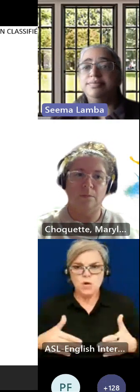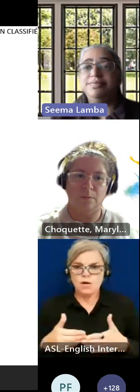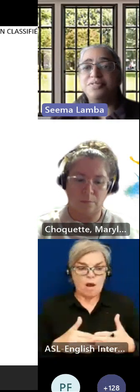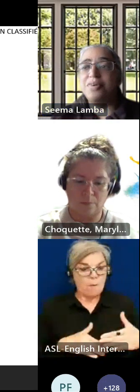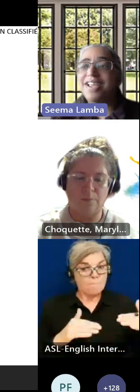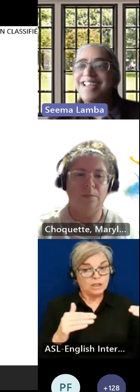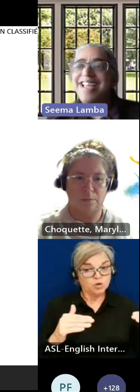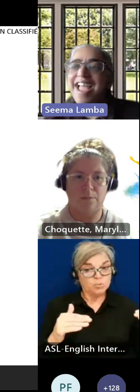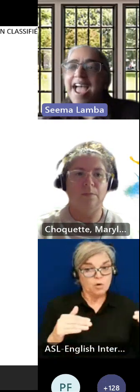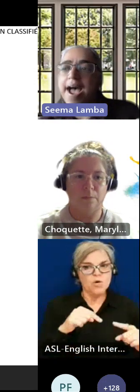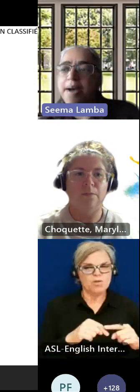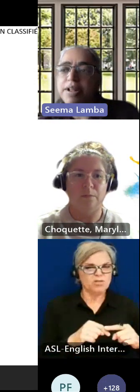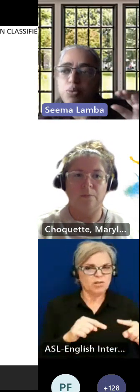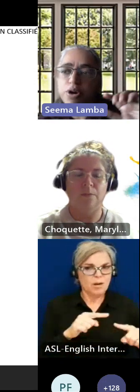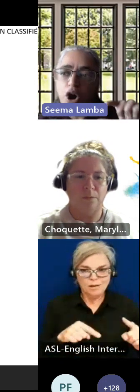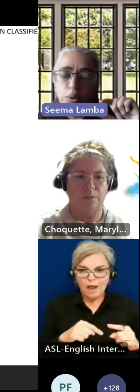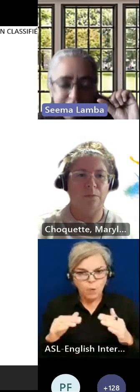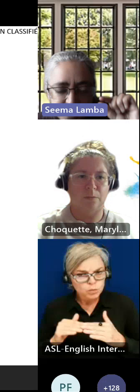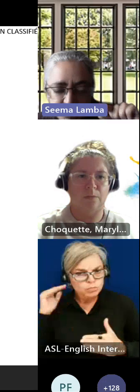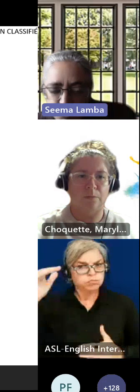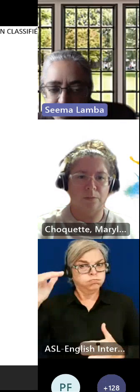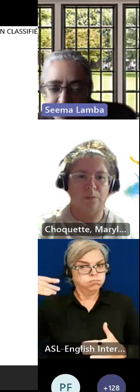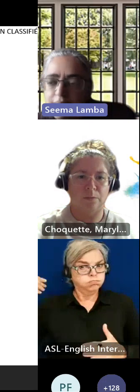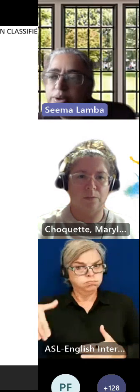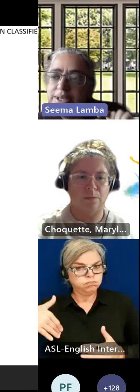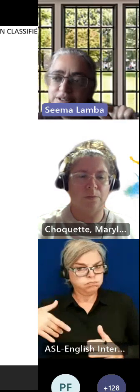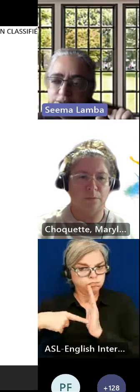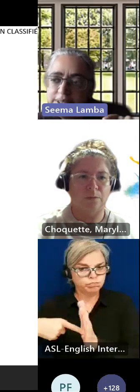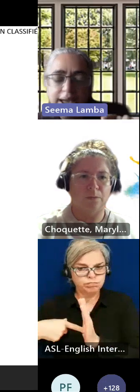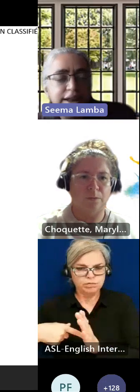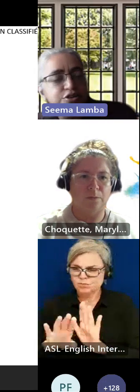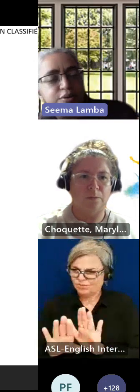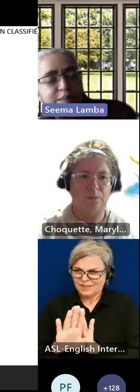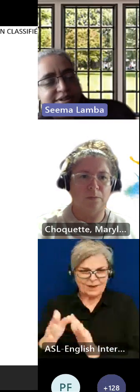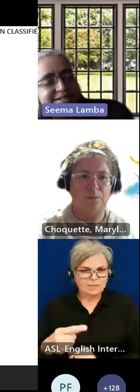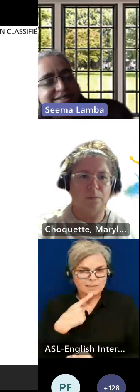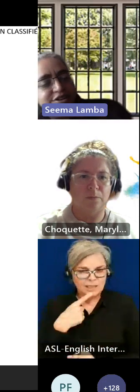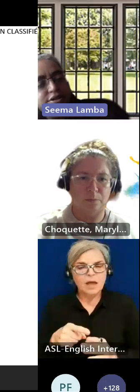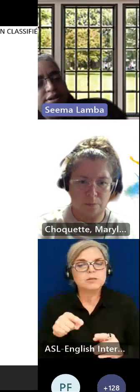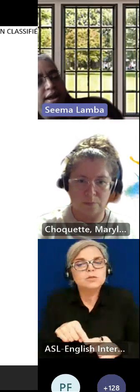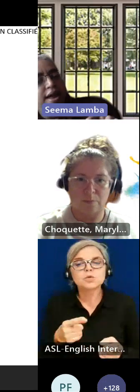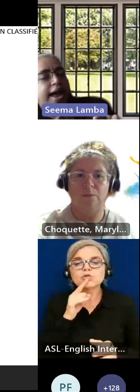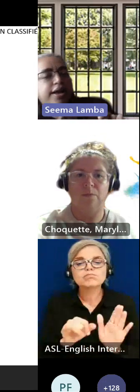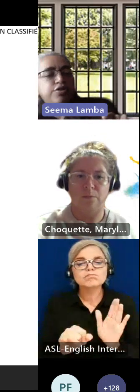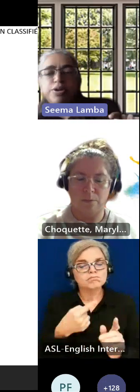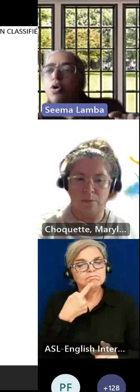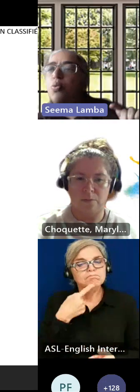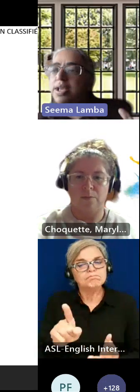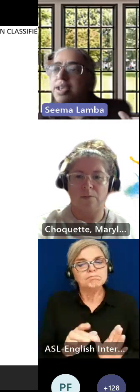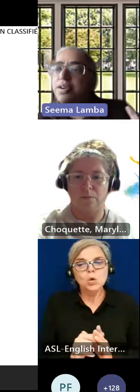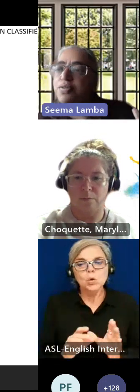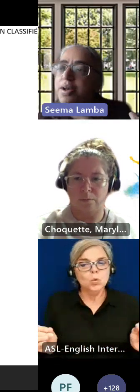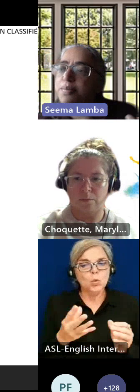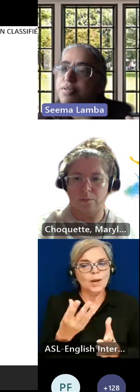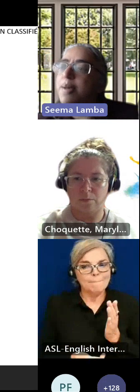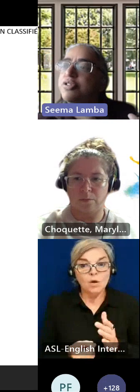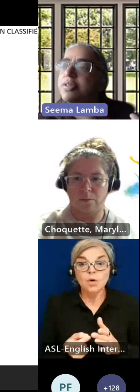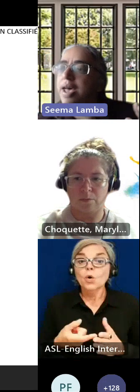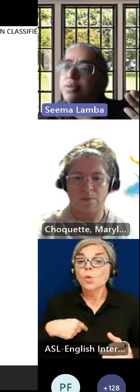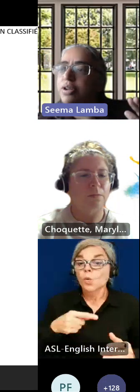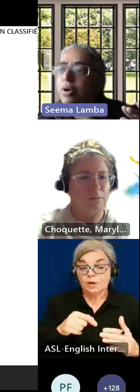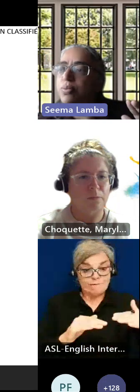totally fine. Right? We're always like really honing into the underrepresentation, because we don't want to give